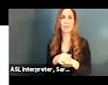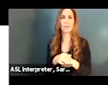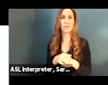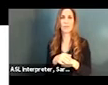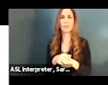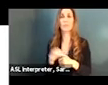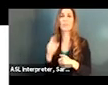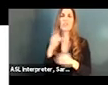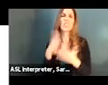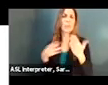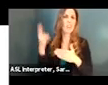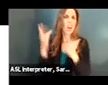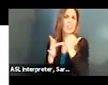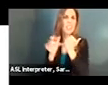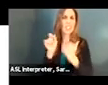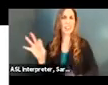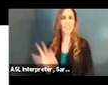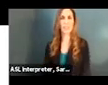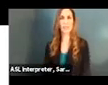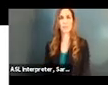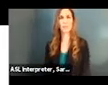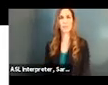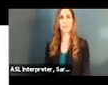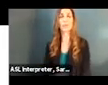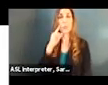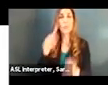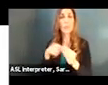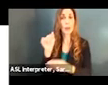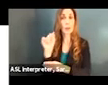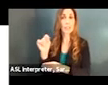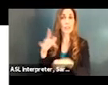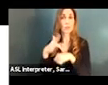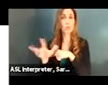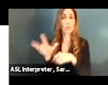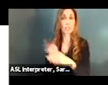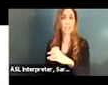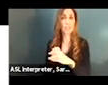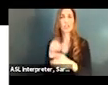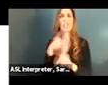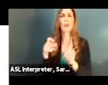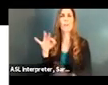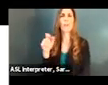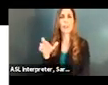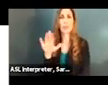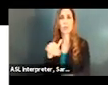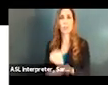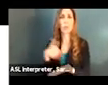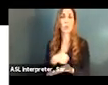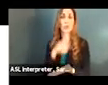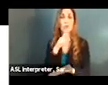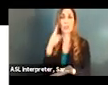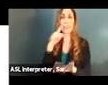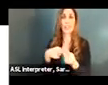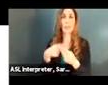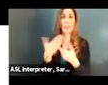high-tech stuff. So when we're thinking about AT for early intervention, this is from the PACER Center. We're really thinking about things that